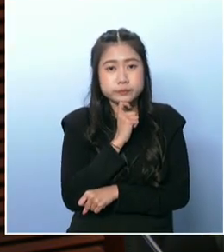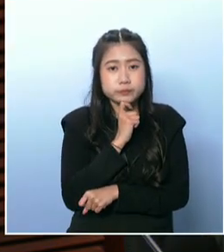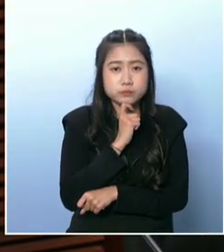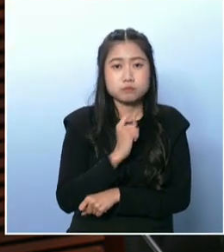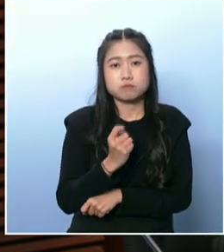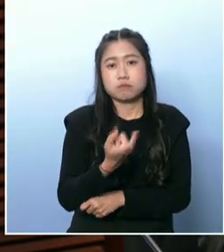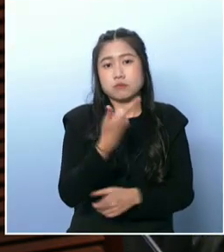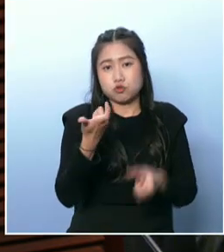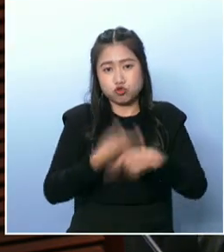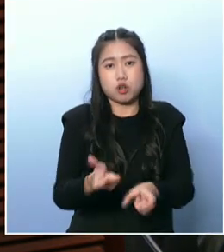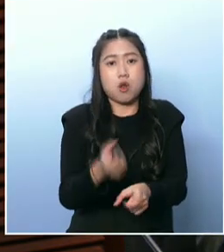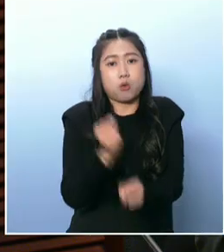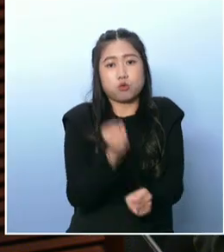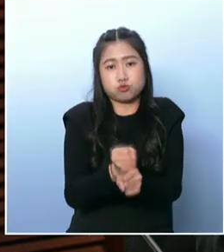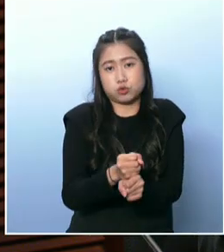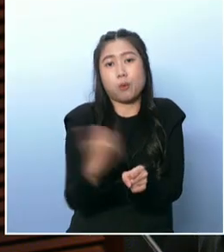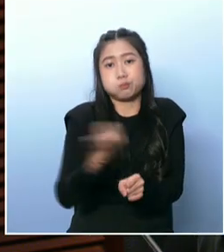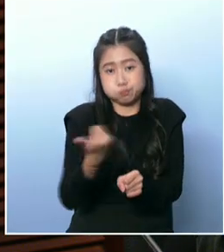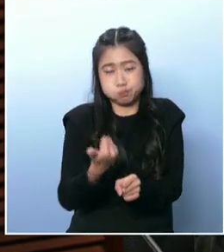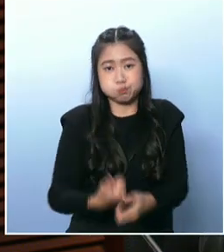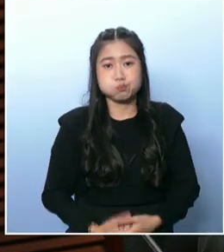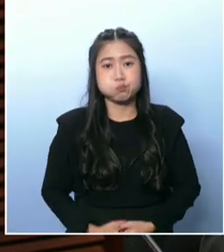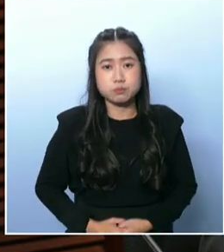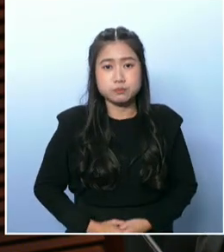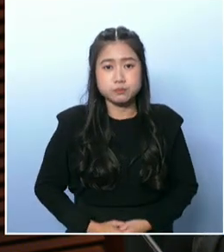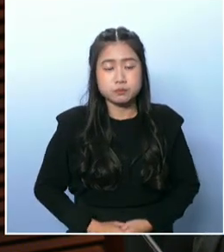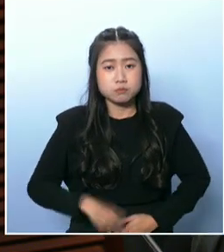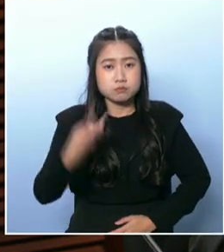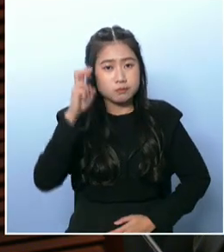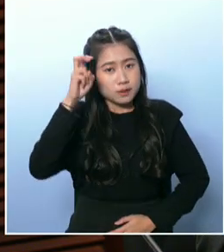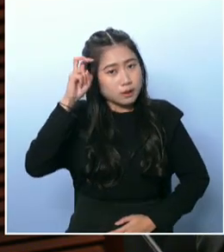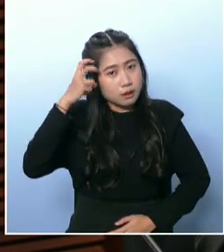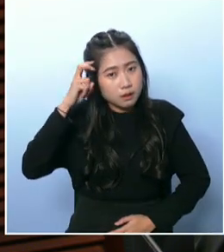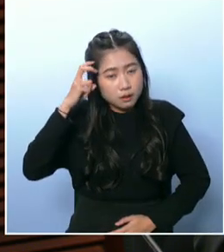have the ability to take up paid employment.